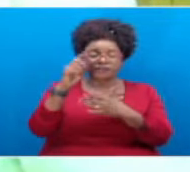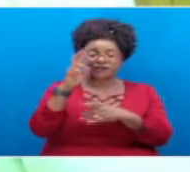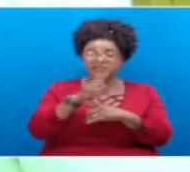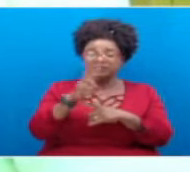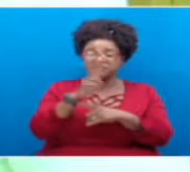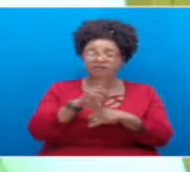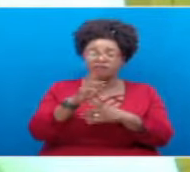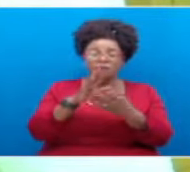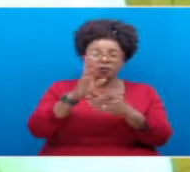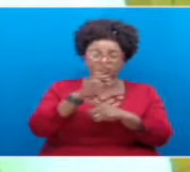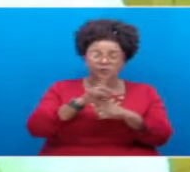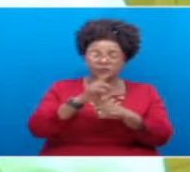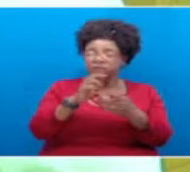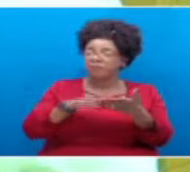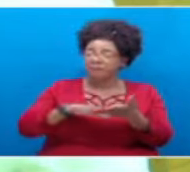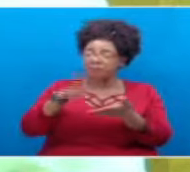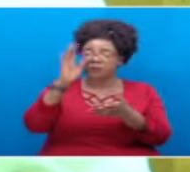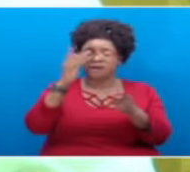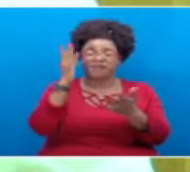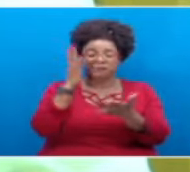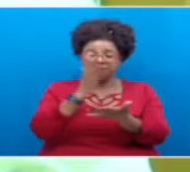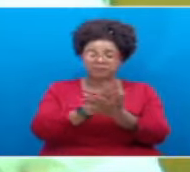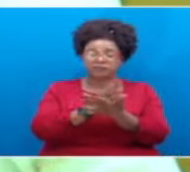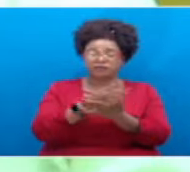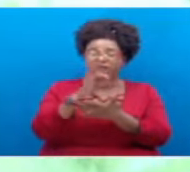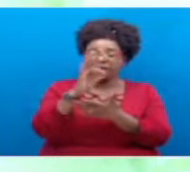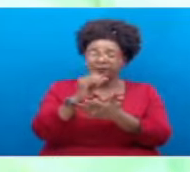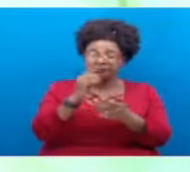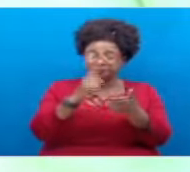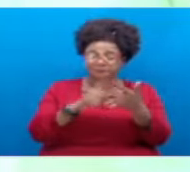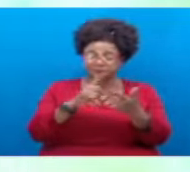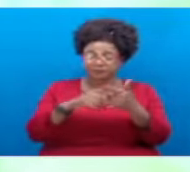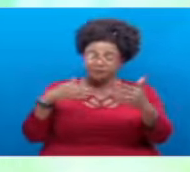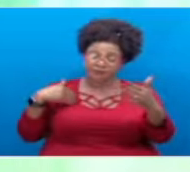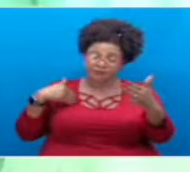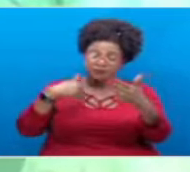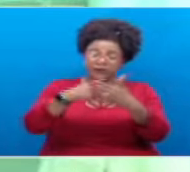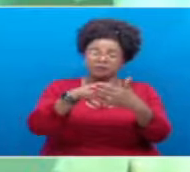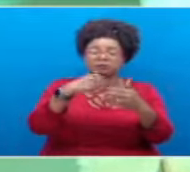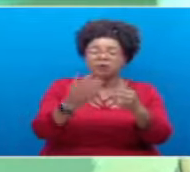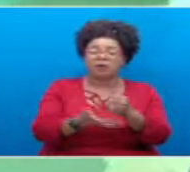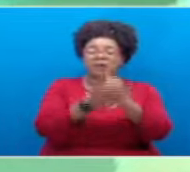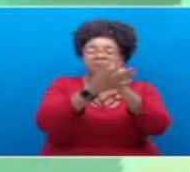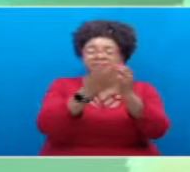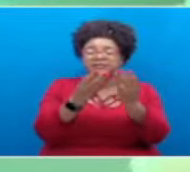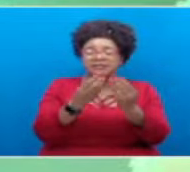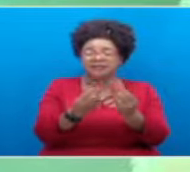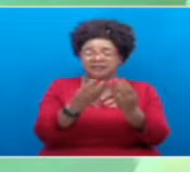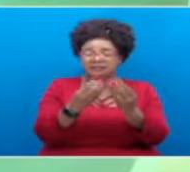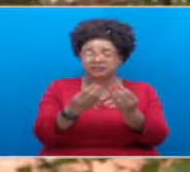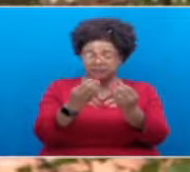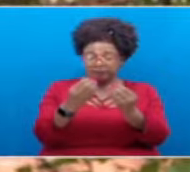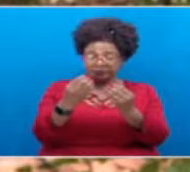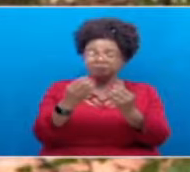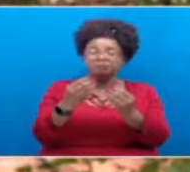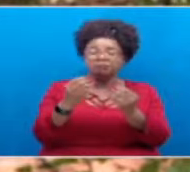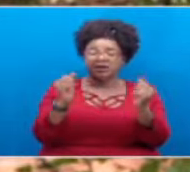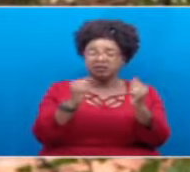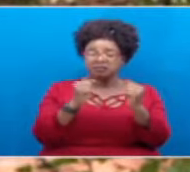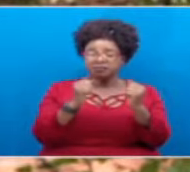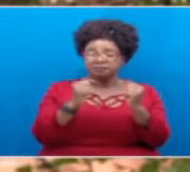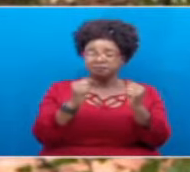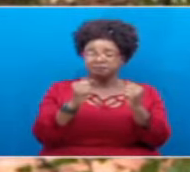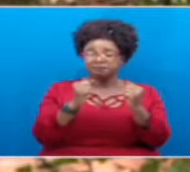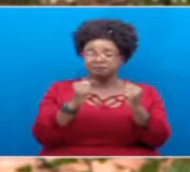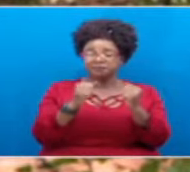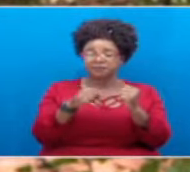use is an affirmation of his 30-year journey to help ease the burden of malaria in the country. The malaria vaccine is the